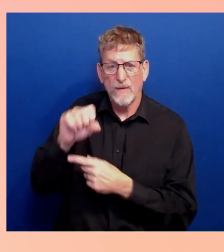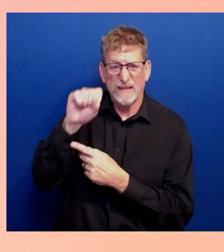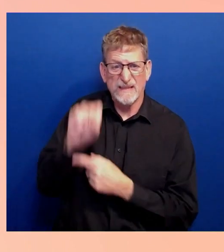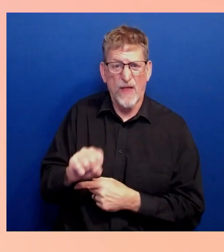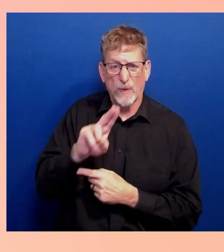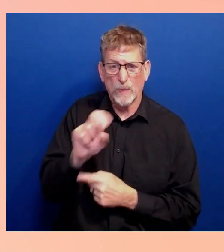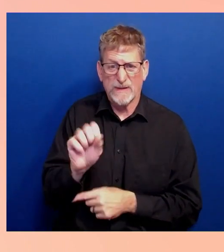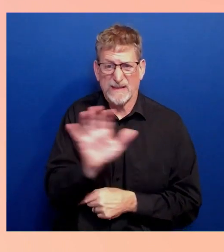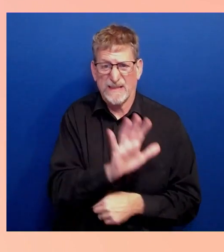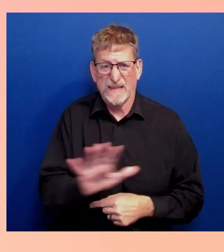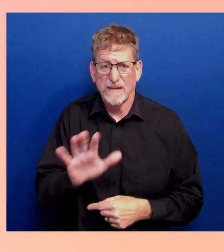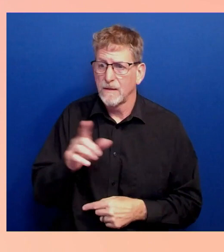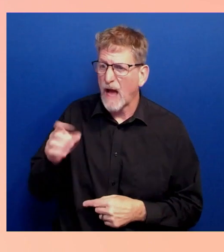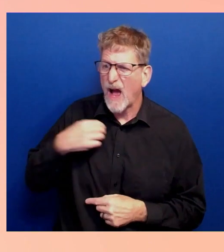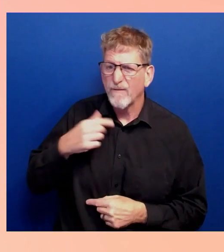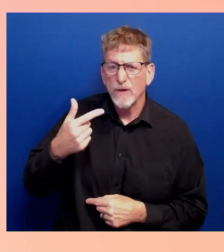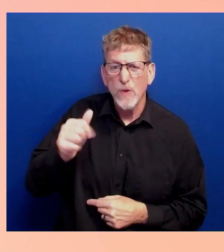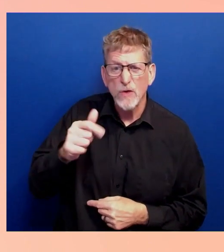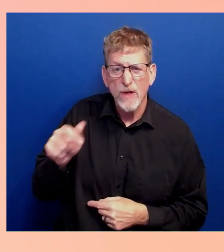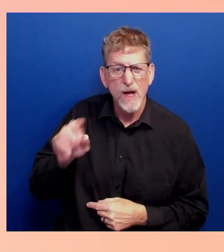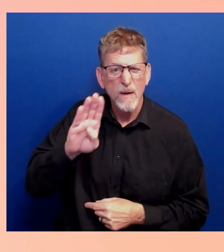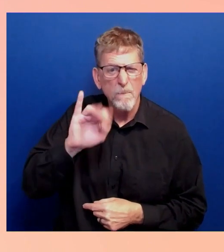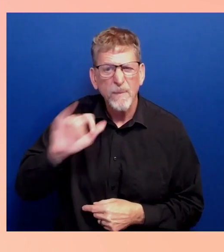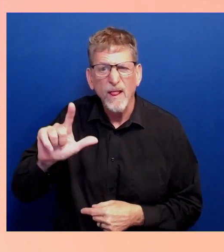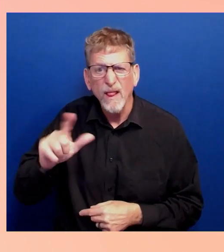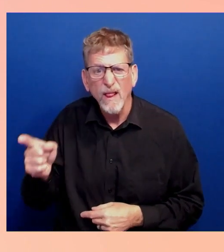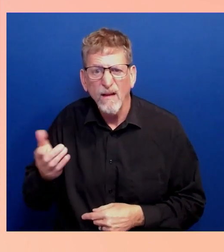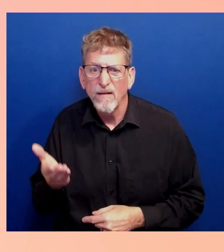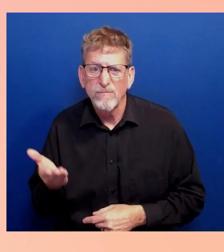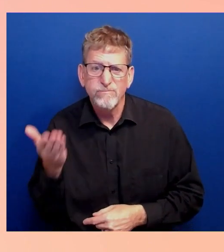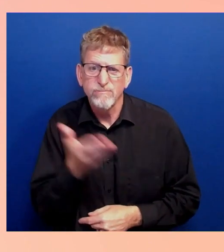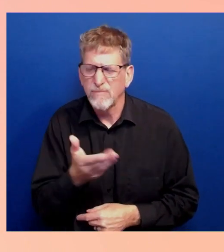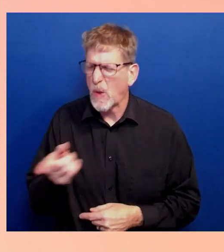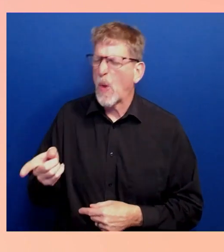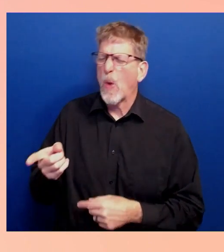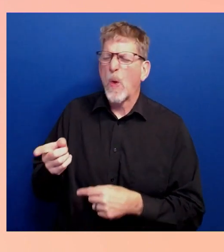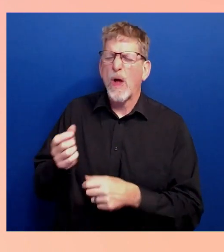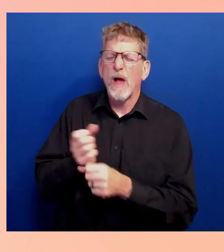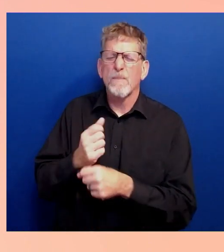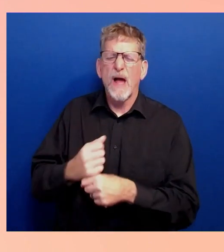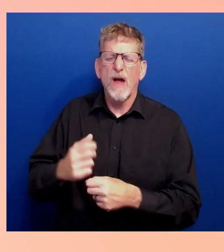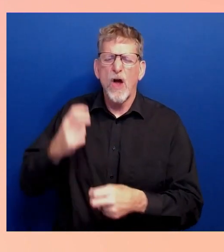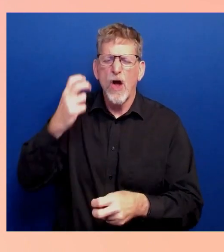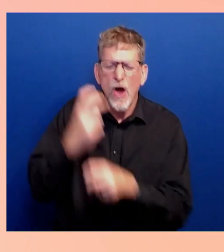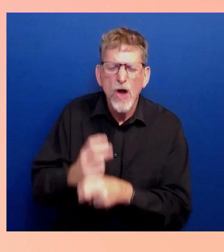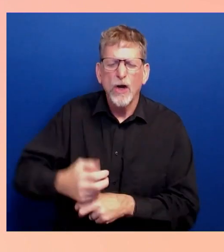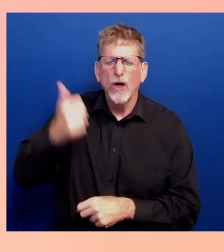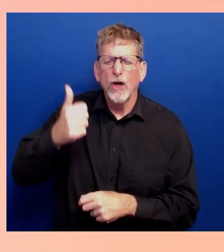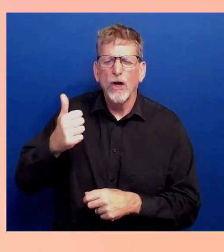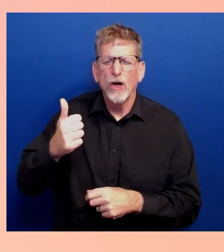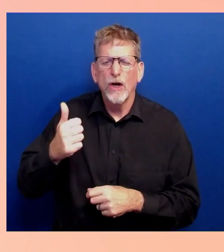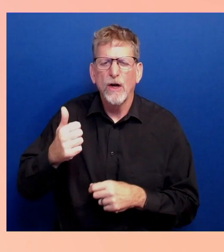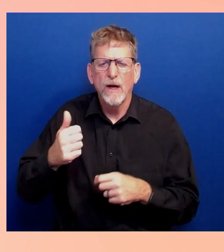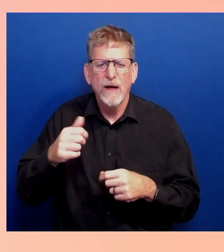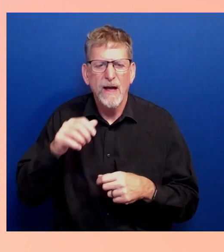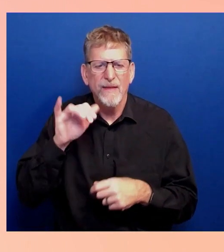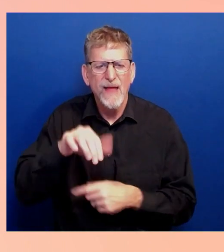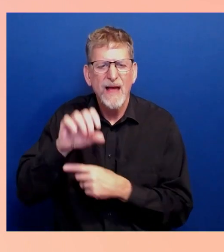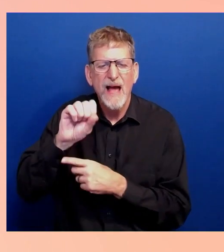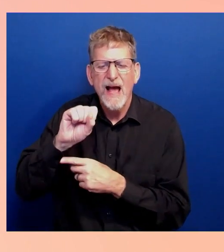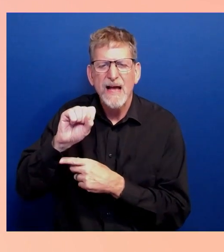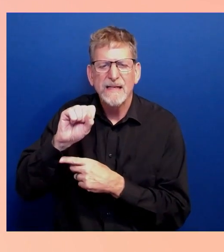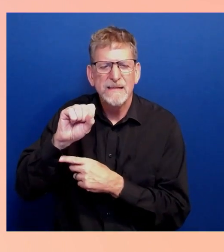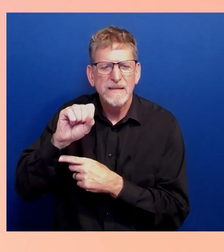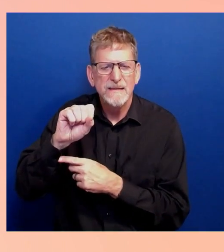that would make it more difficult after SB 202 is signed into law, a law that made it